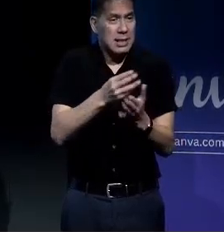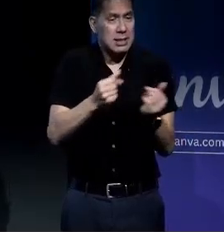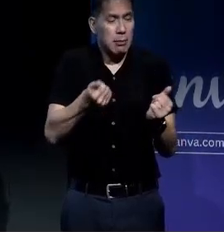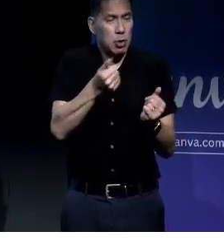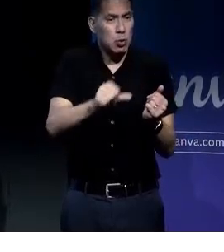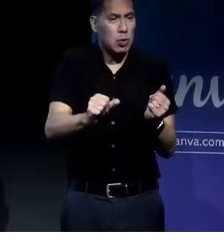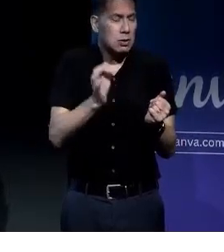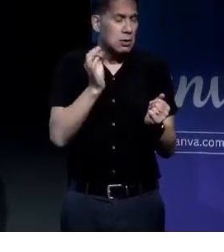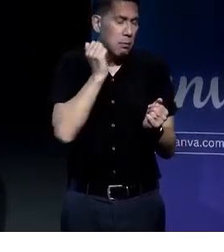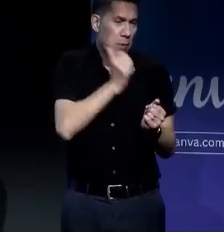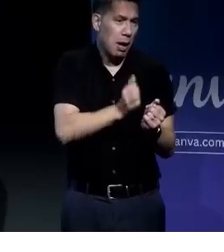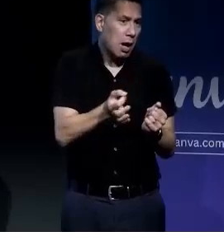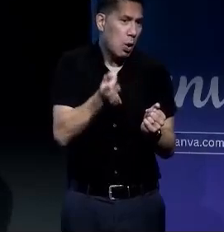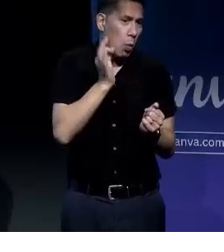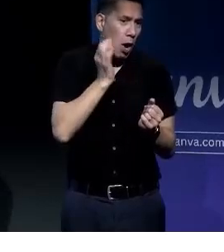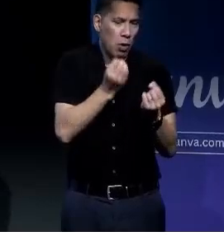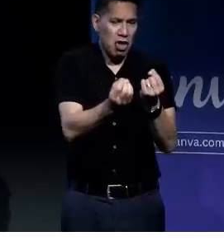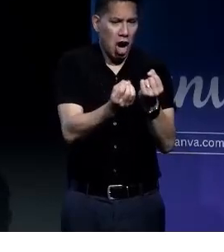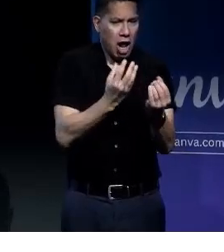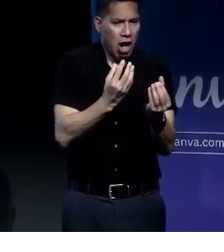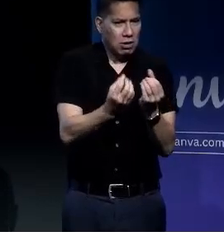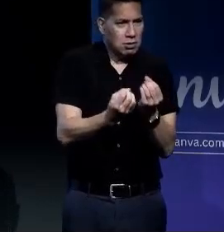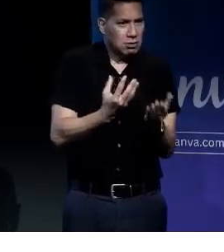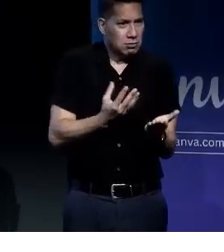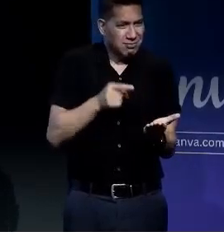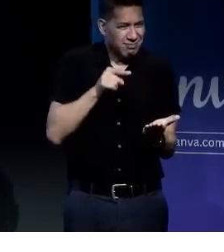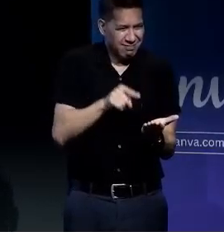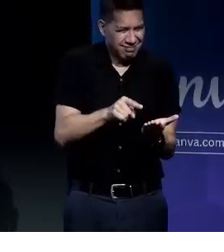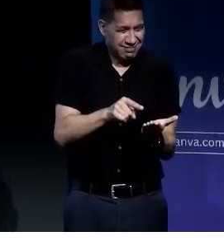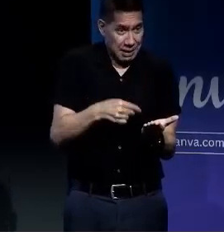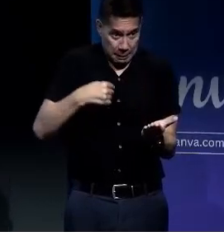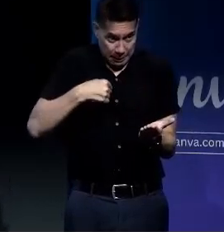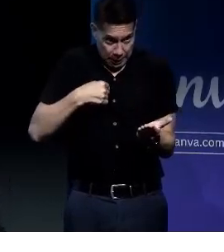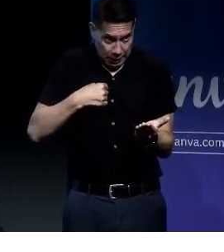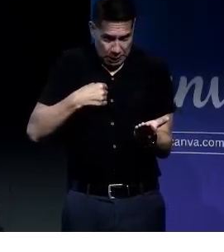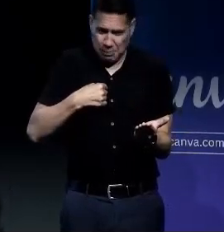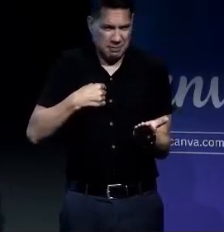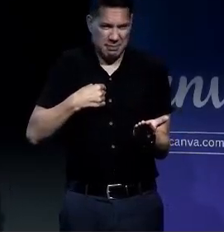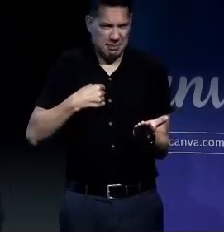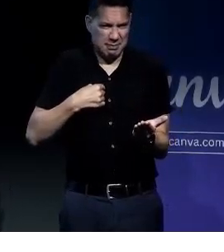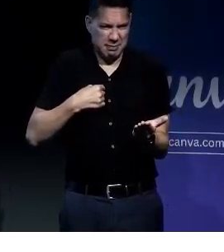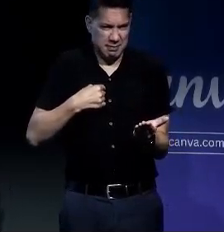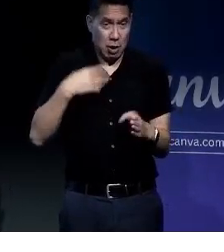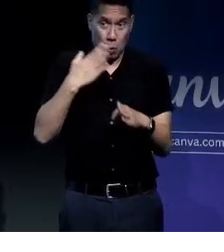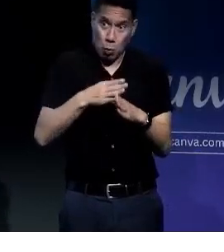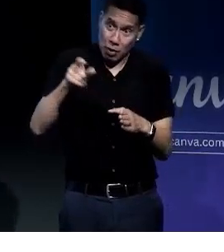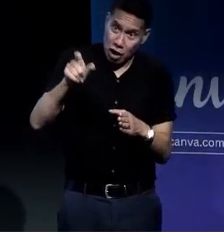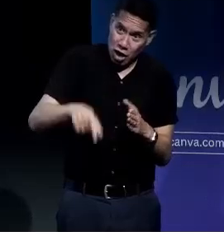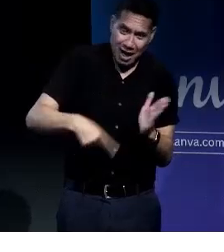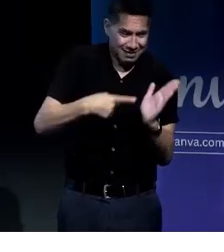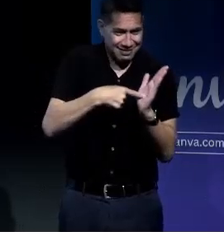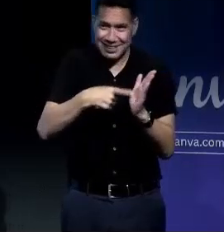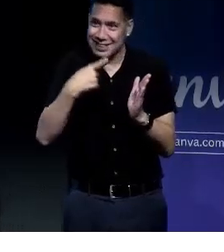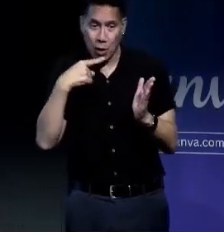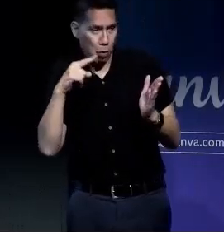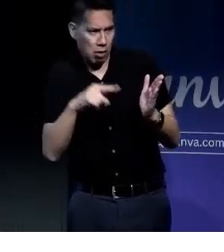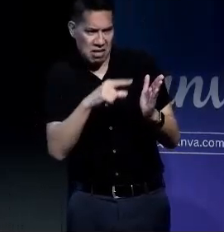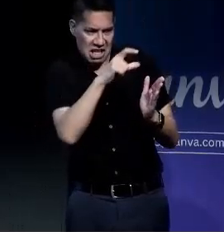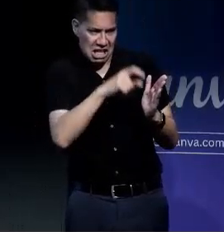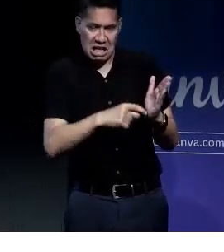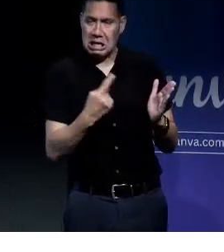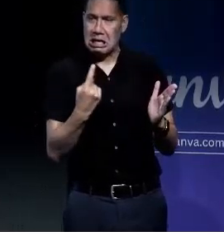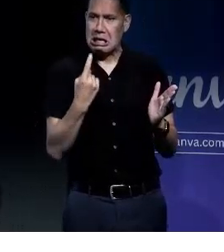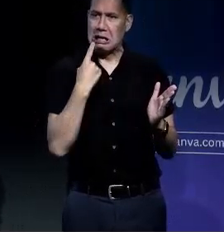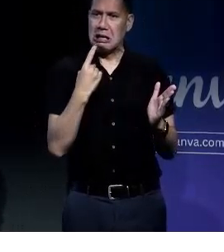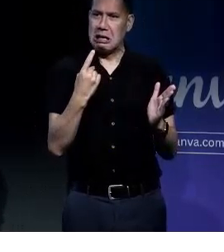and white with highlights. And that's not something that I can do when I'm working with a client. I can't say, hey, I'm going to take the easy way